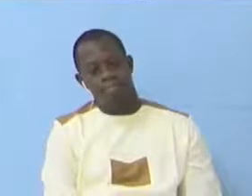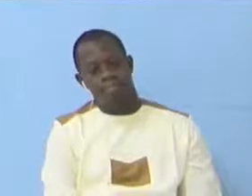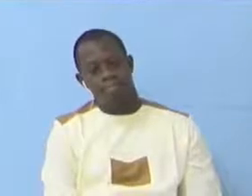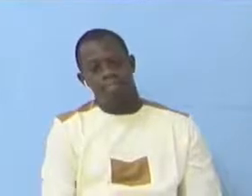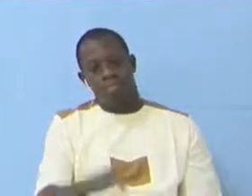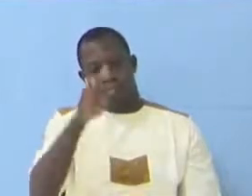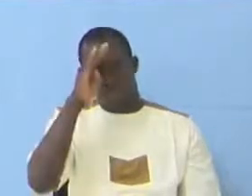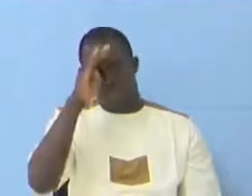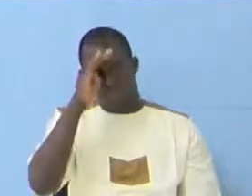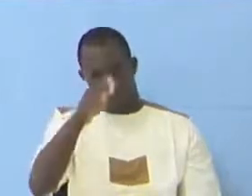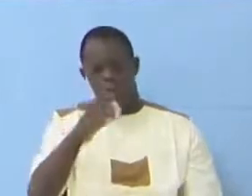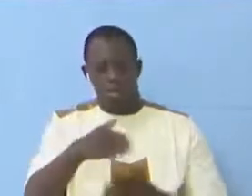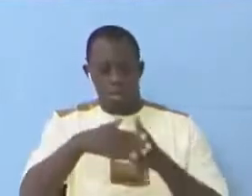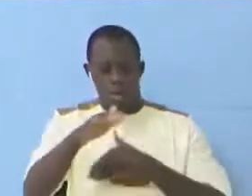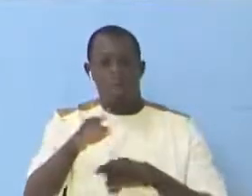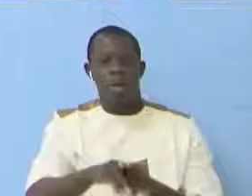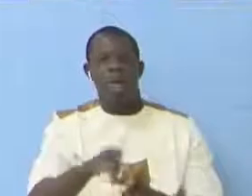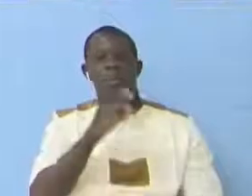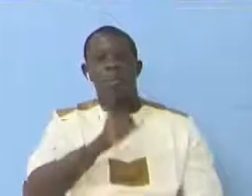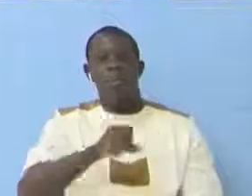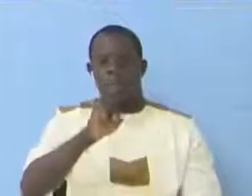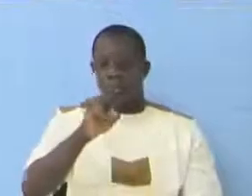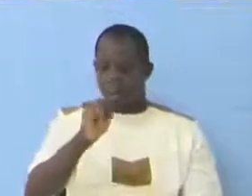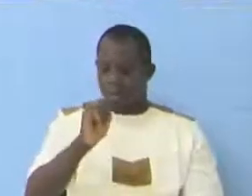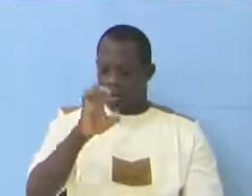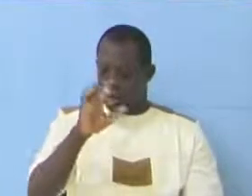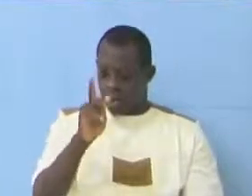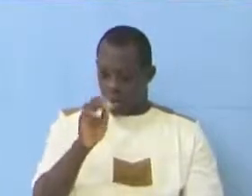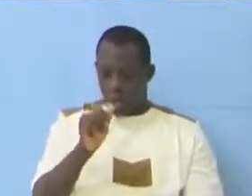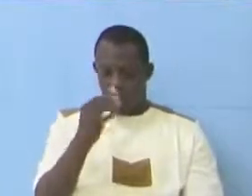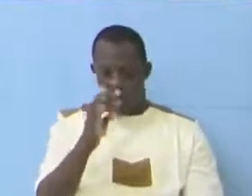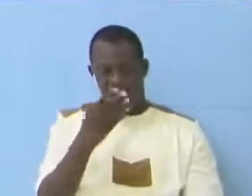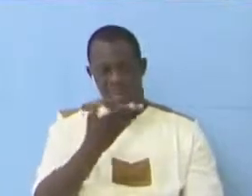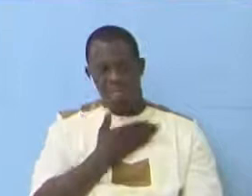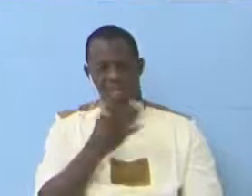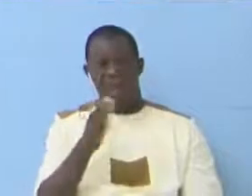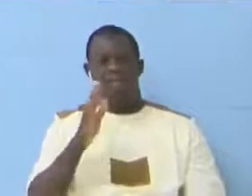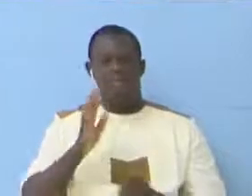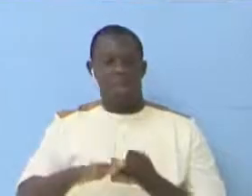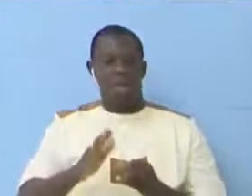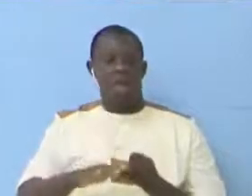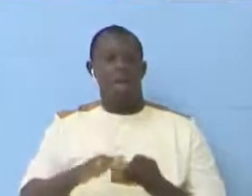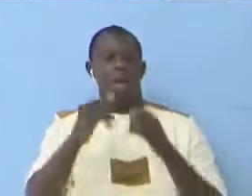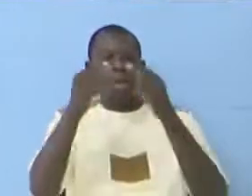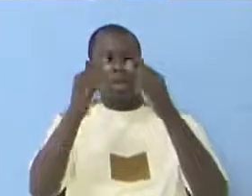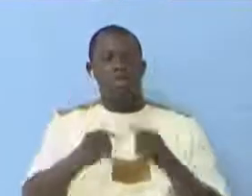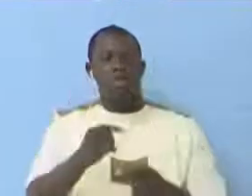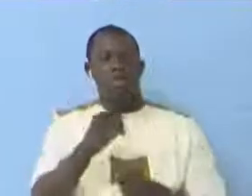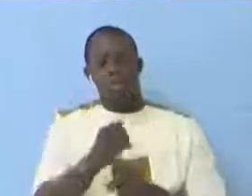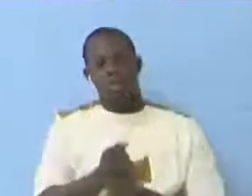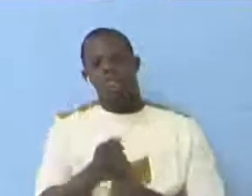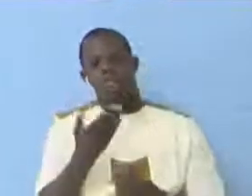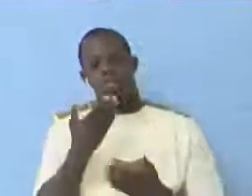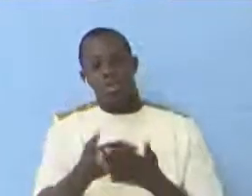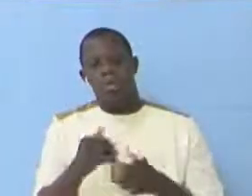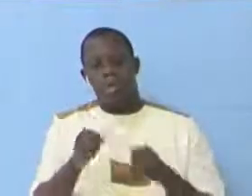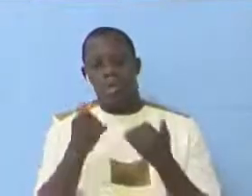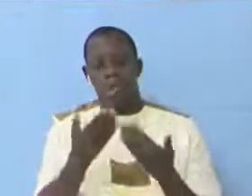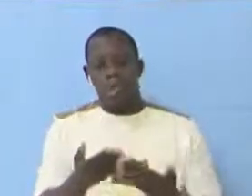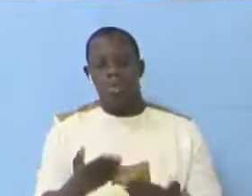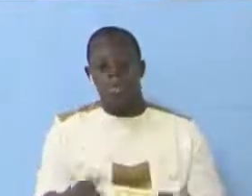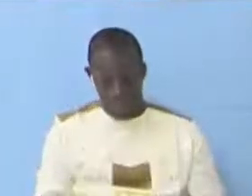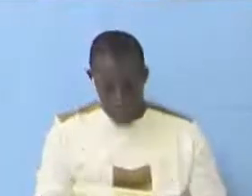Thank you very much. Mr. Seka, if you have any concluding remarks to make, please proceed to do so now. And if you can Seka, sorry.